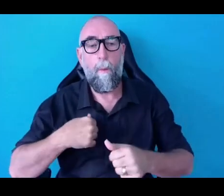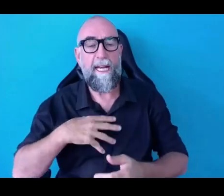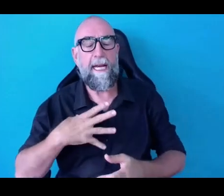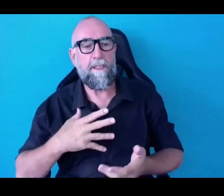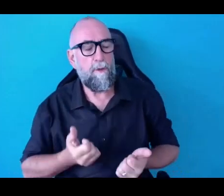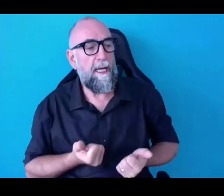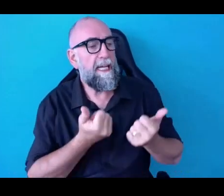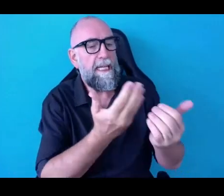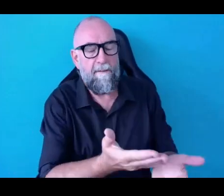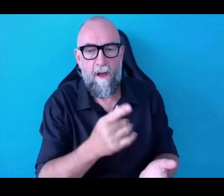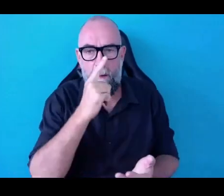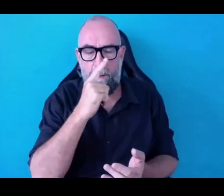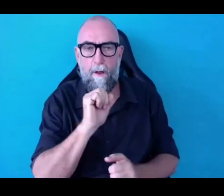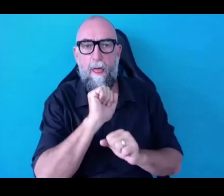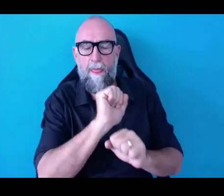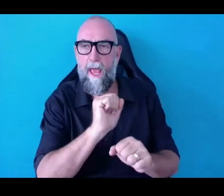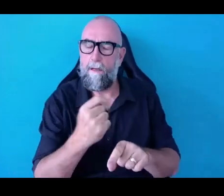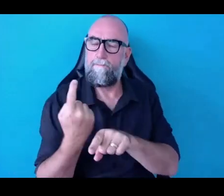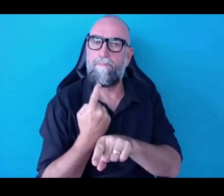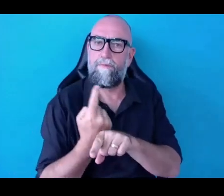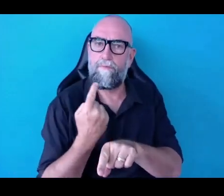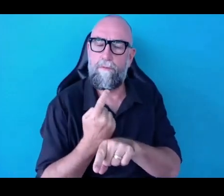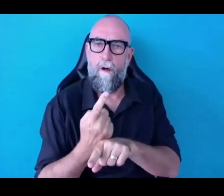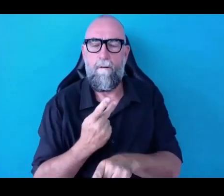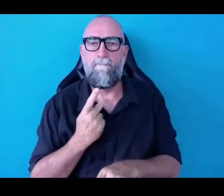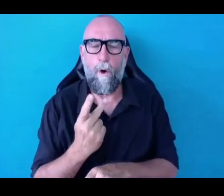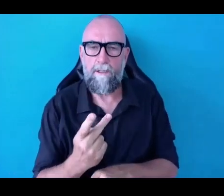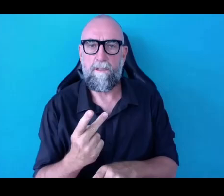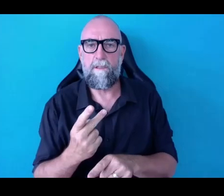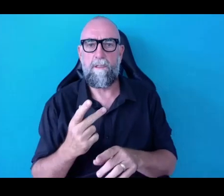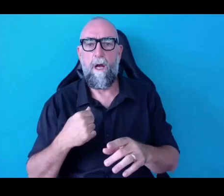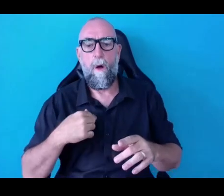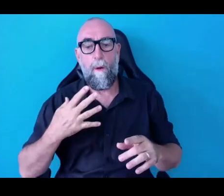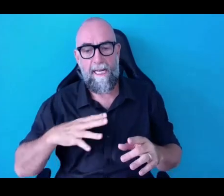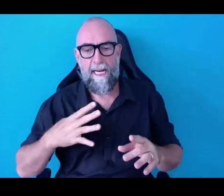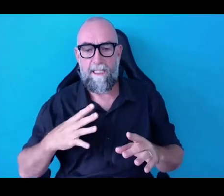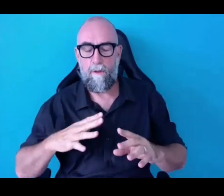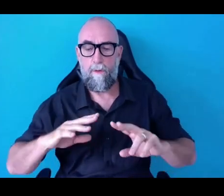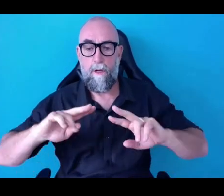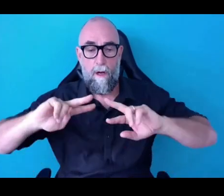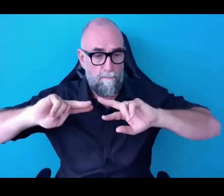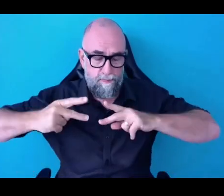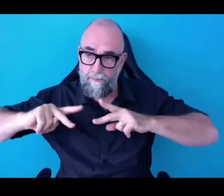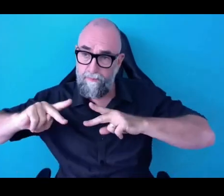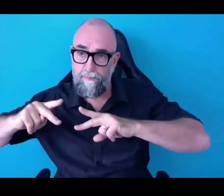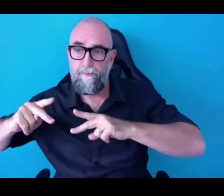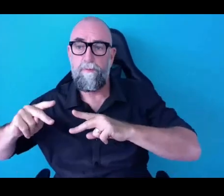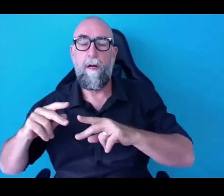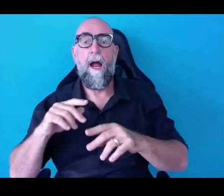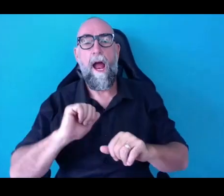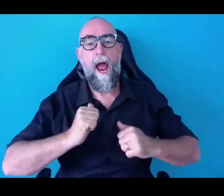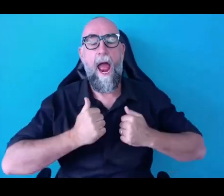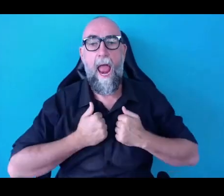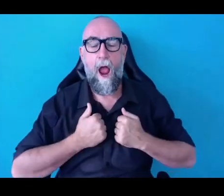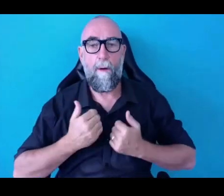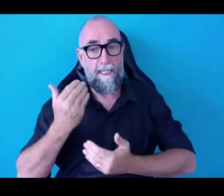been dispossessed and disadvantaged. Rearranging Our History was executed whilst I was in residence in Beijing in 2010,